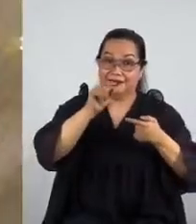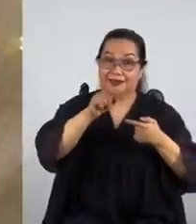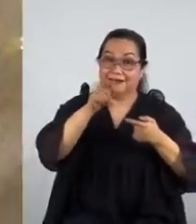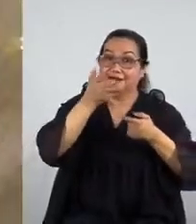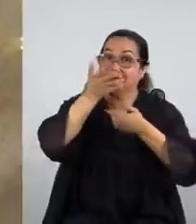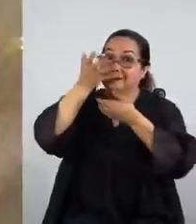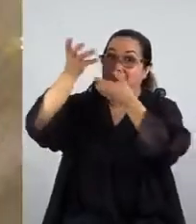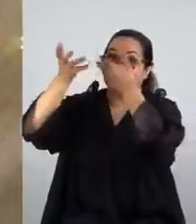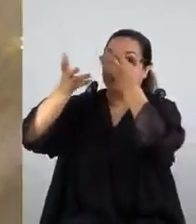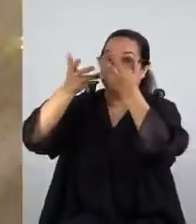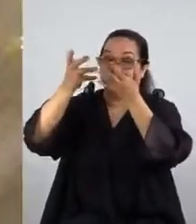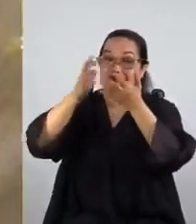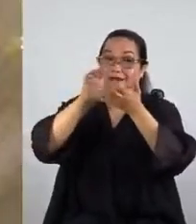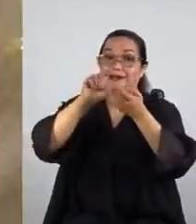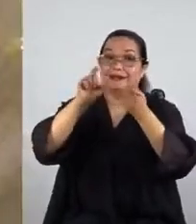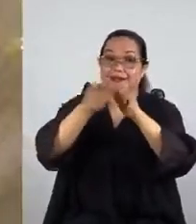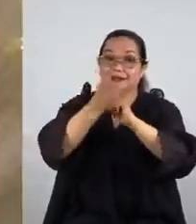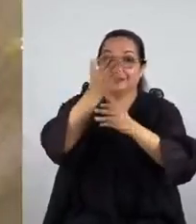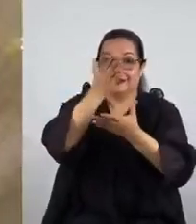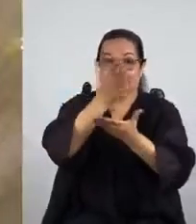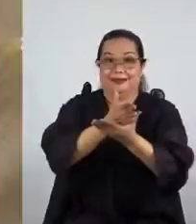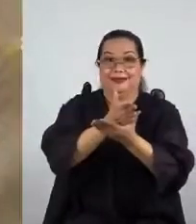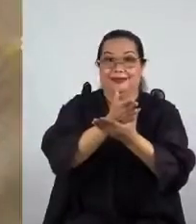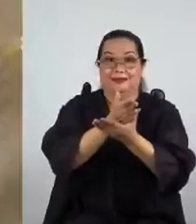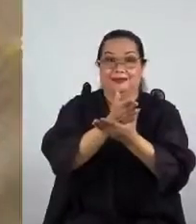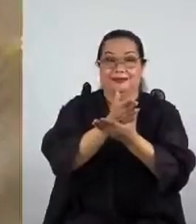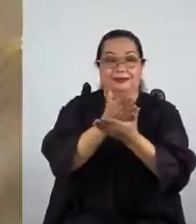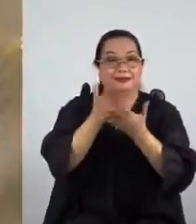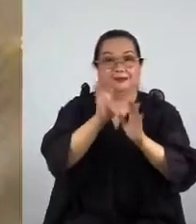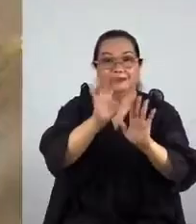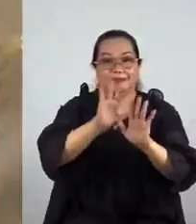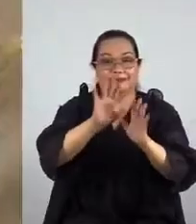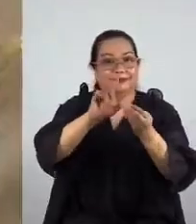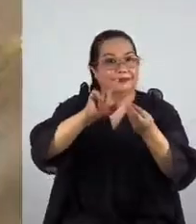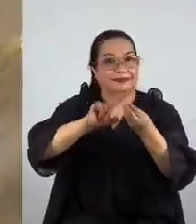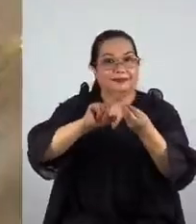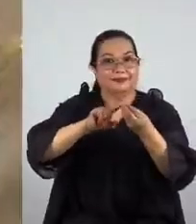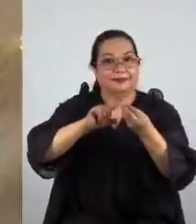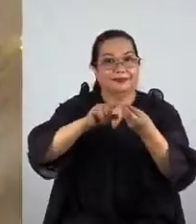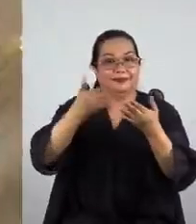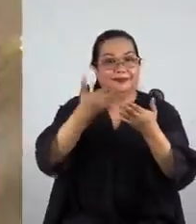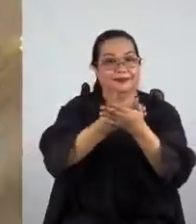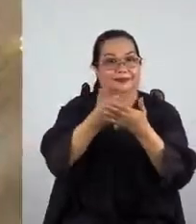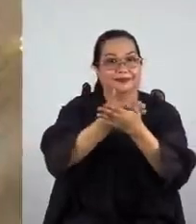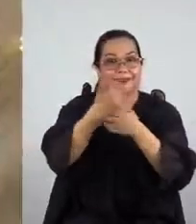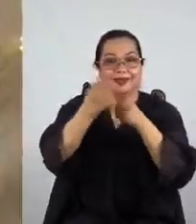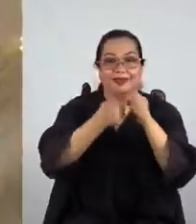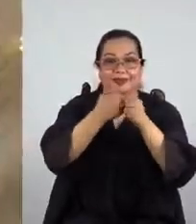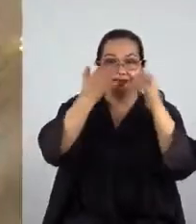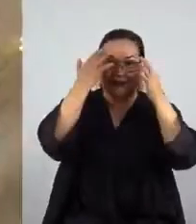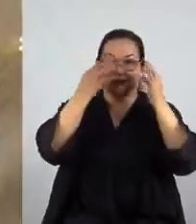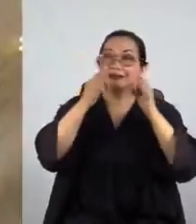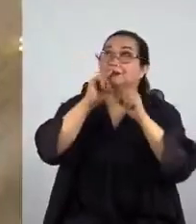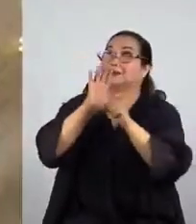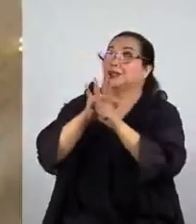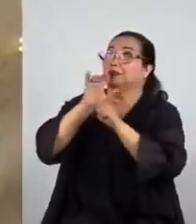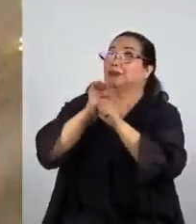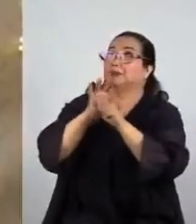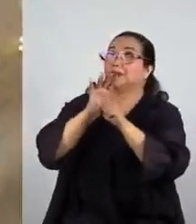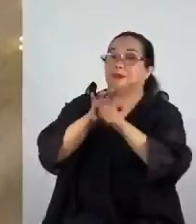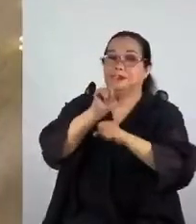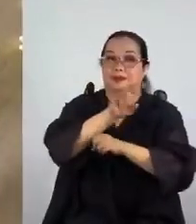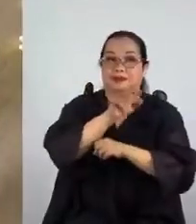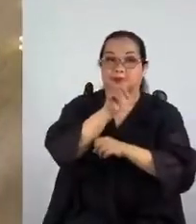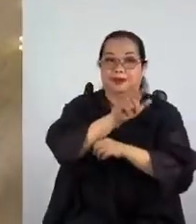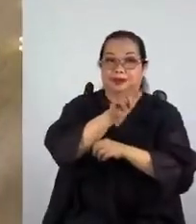to confess and repent of? No, I'm not talking of a New Year's resolution that you will promise to do for 2022.